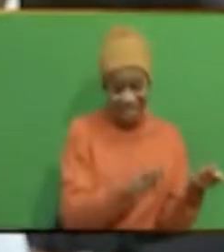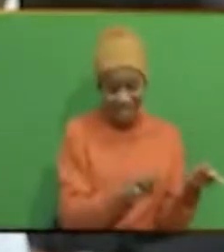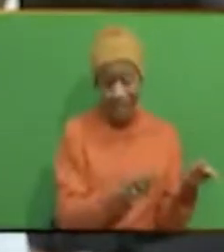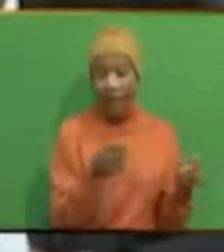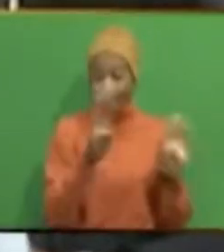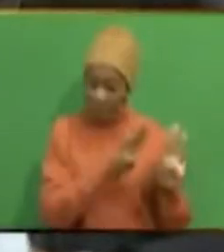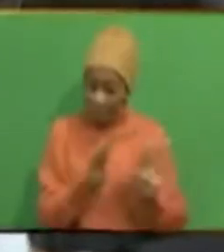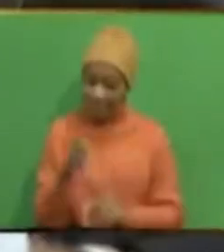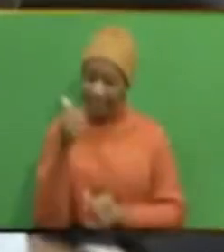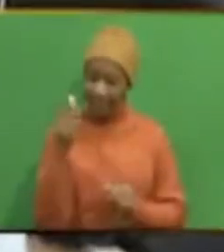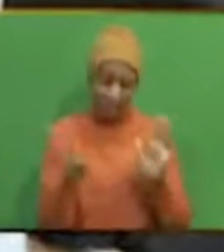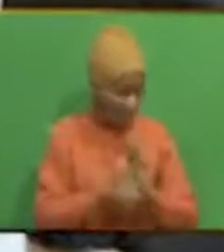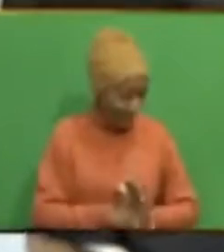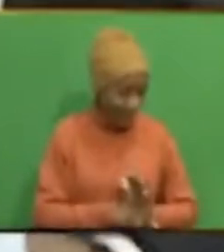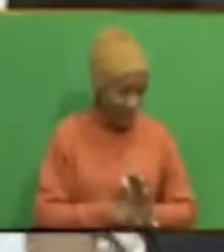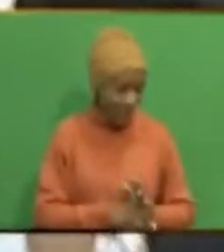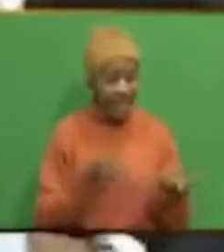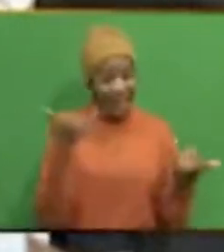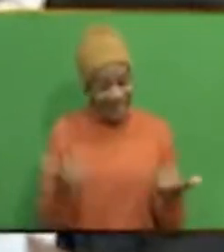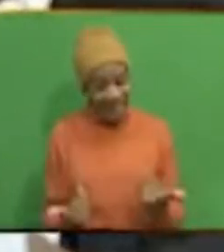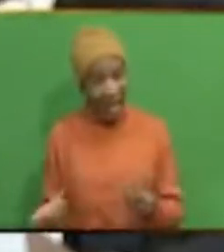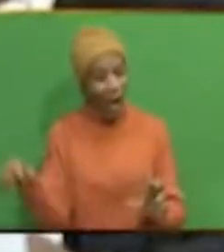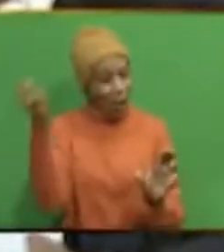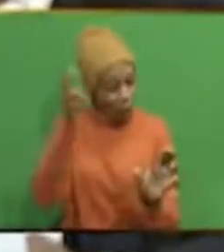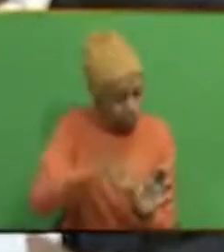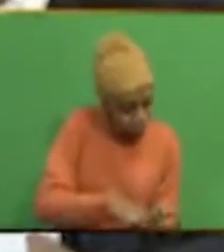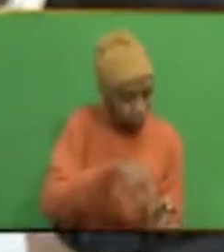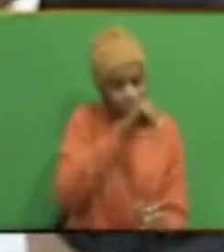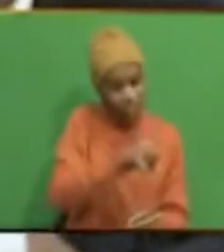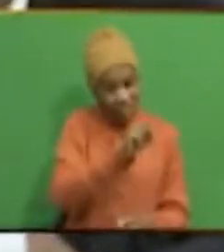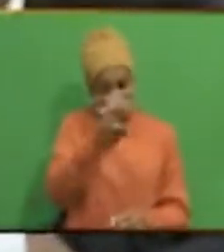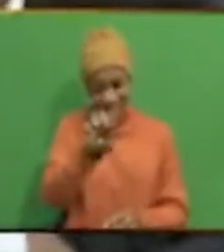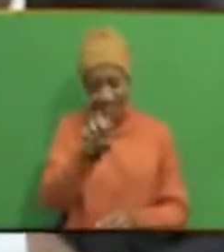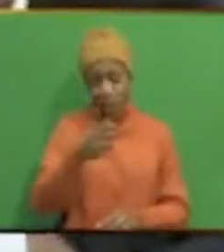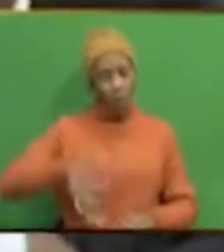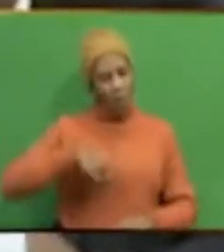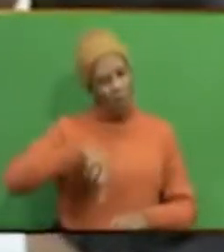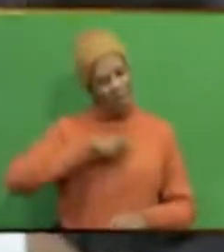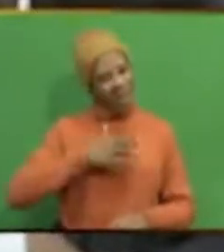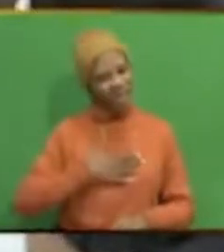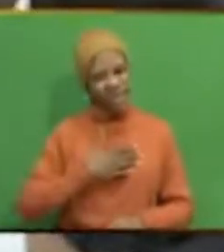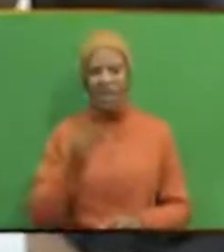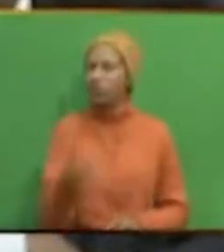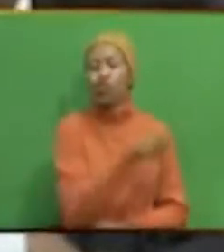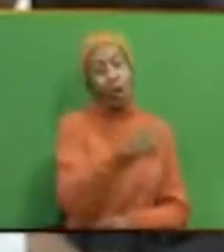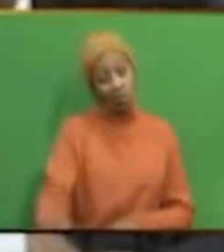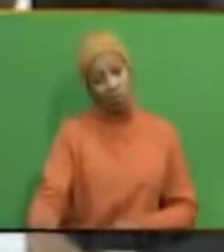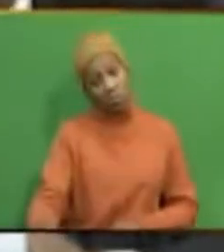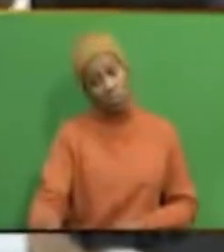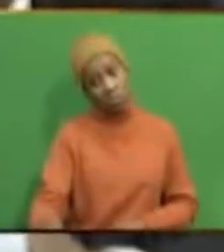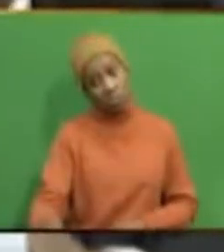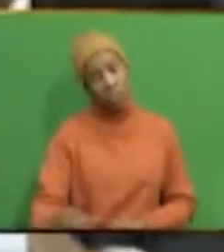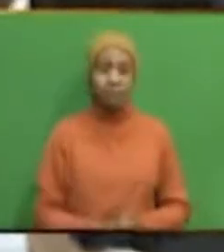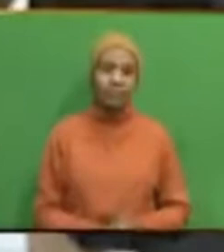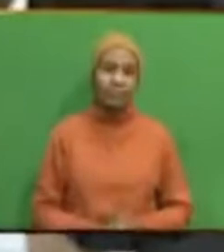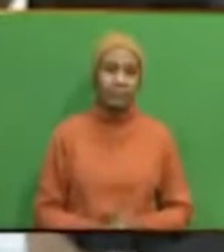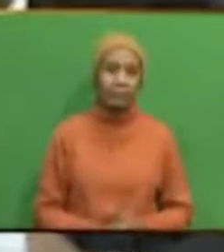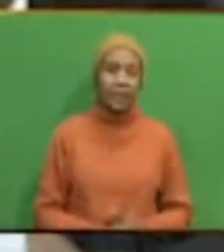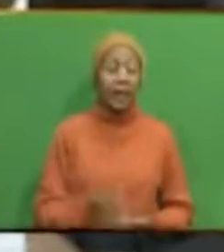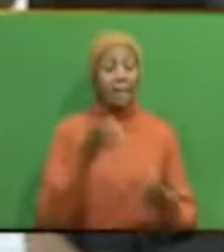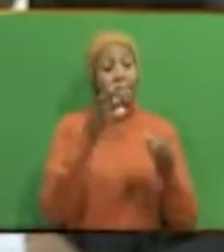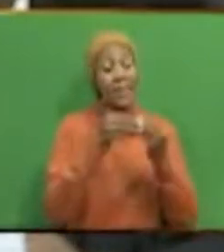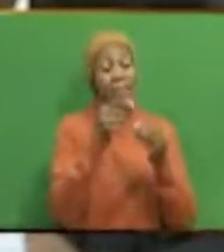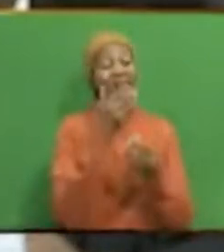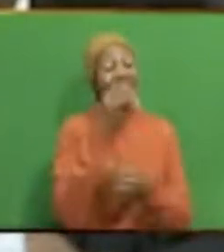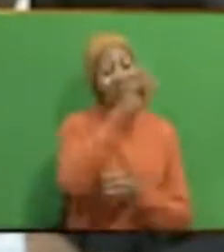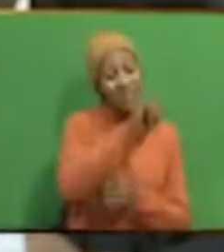misconduct, sitting on the very body that made that finding, is, in our view, plainly wrong. Those serving on the